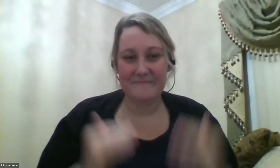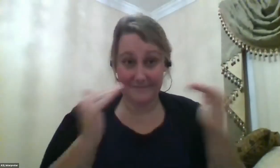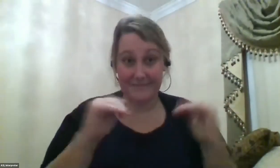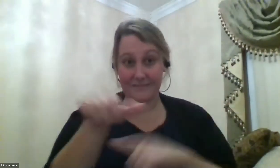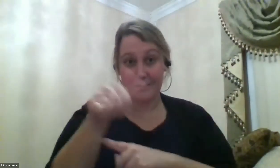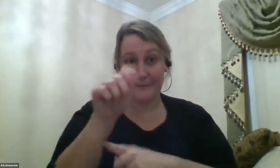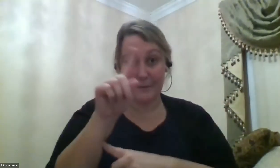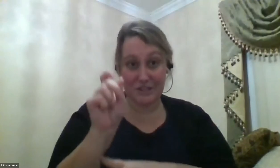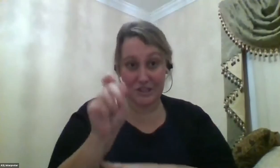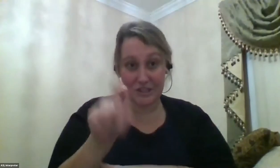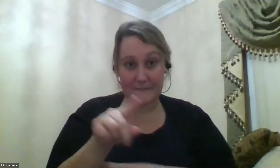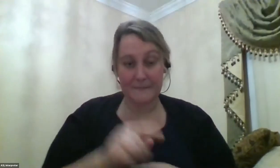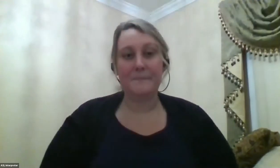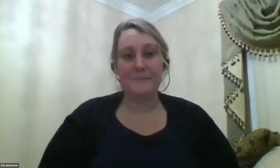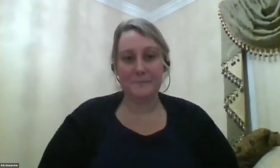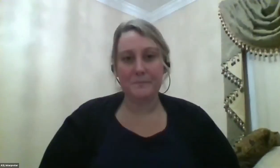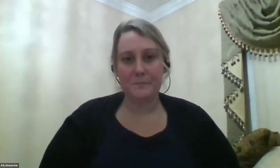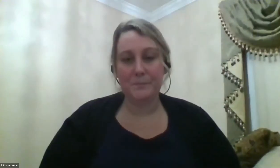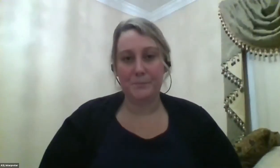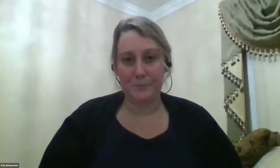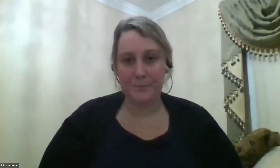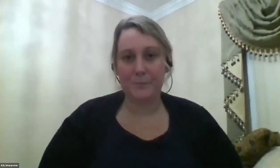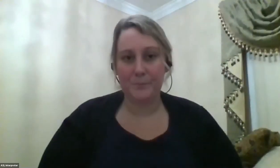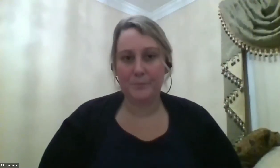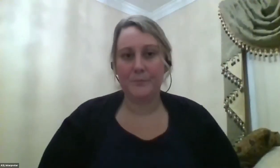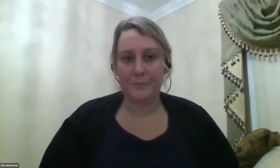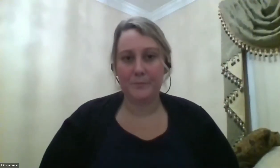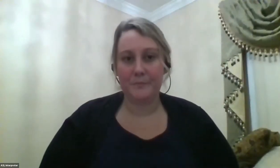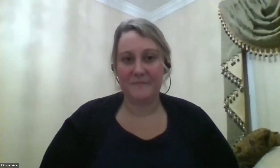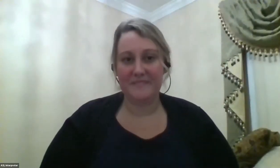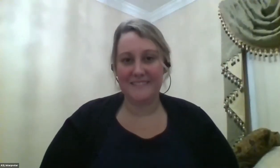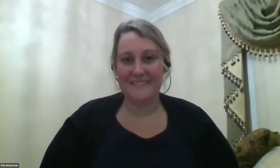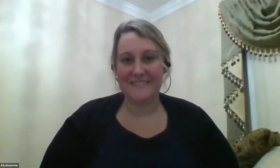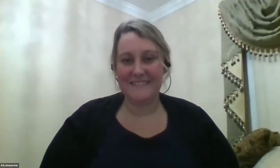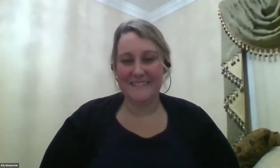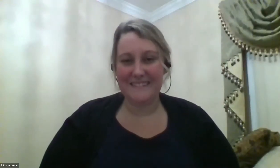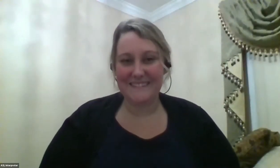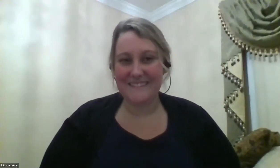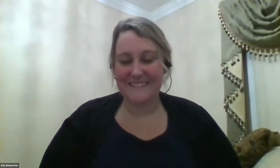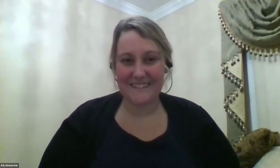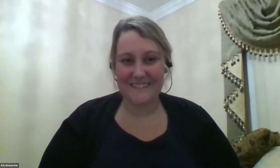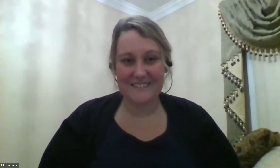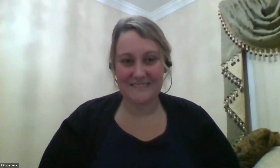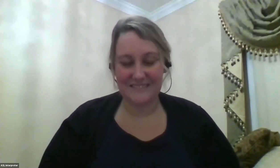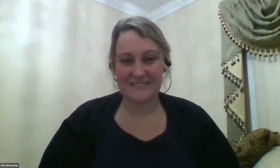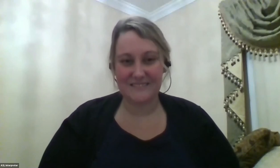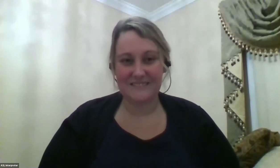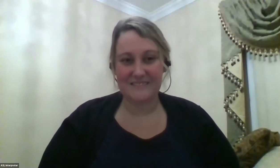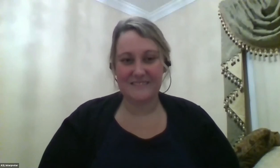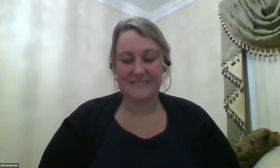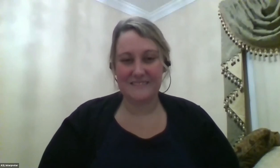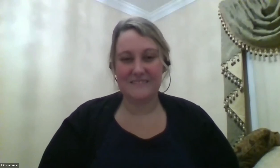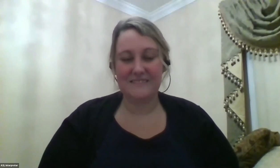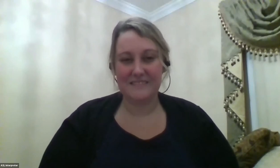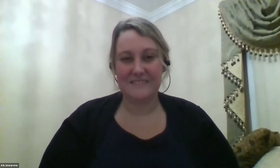It makes me think of how, it makes me think of how impactful ephemera is. Can you say more about how